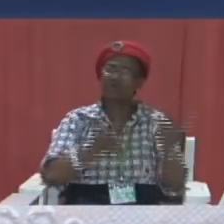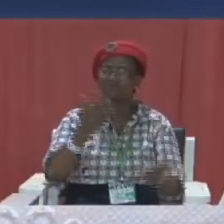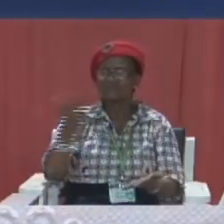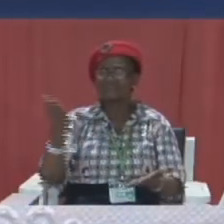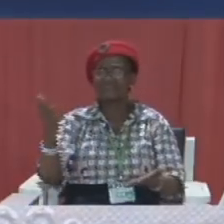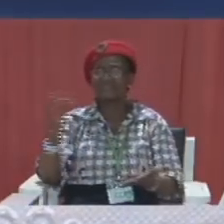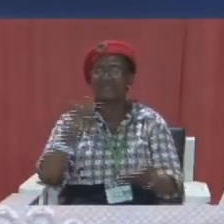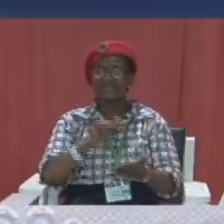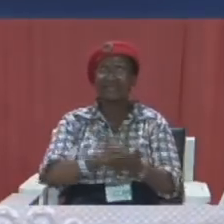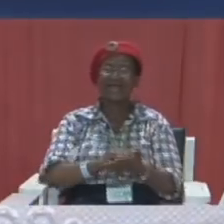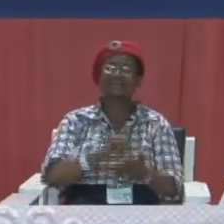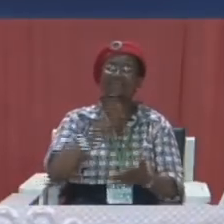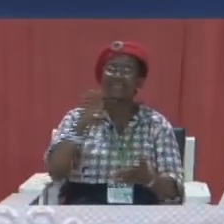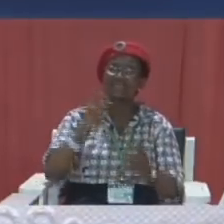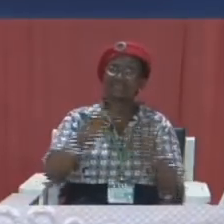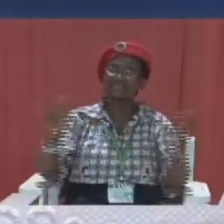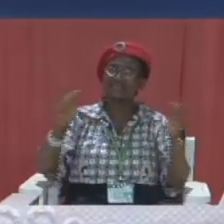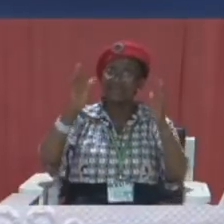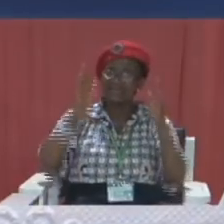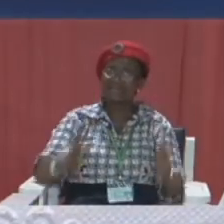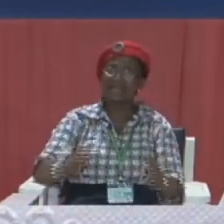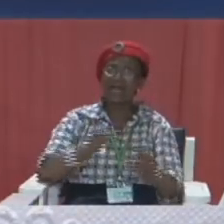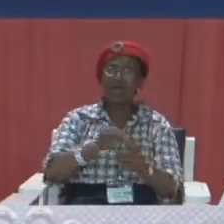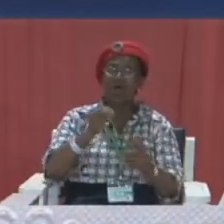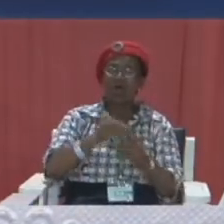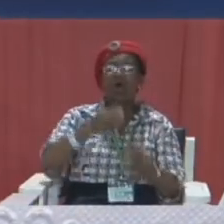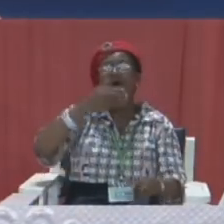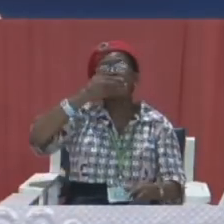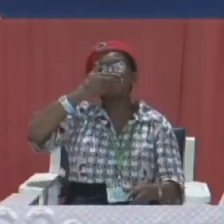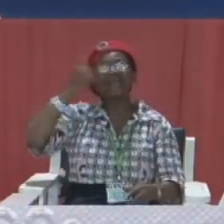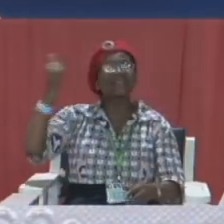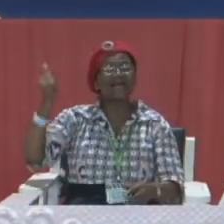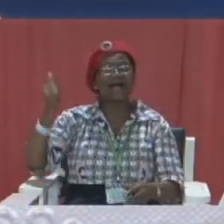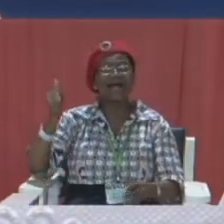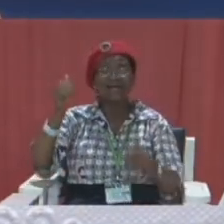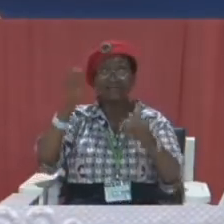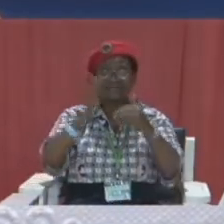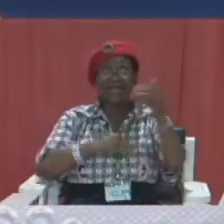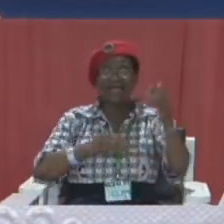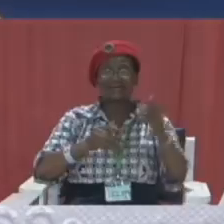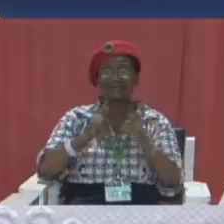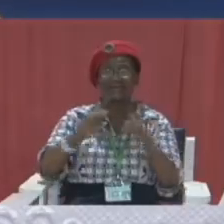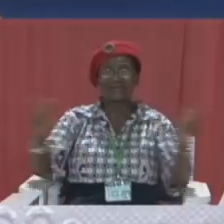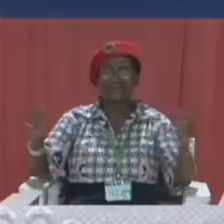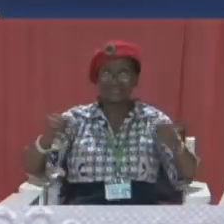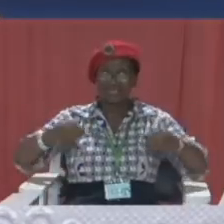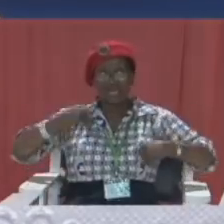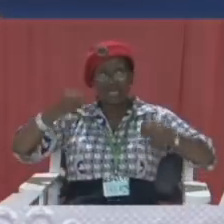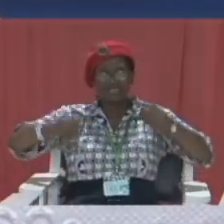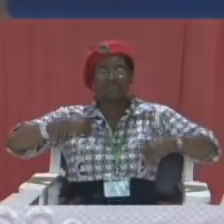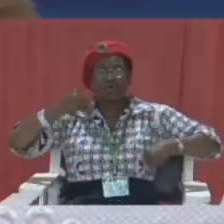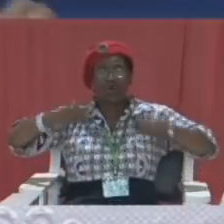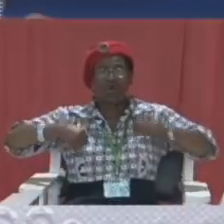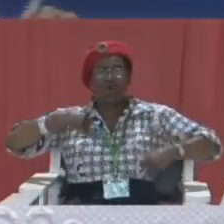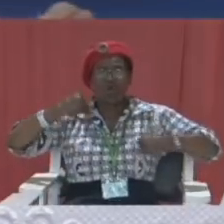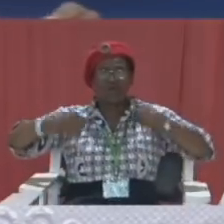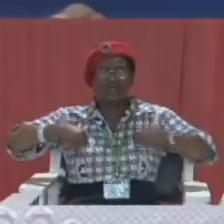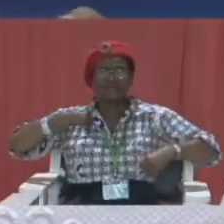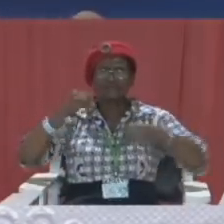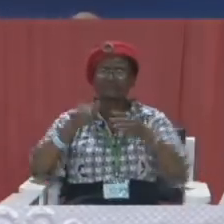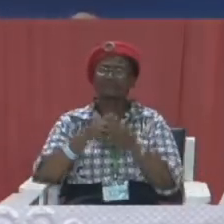that is greater or better than great joy. ti o dara ju ayo nla lo.